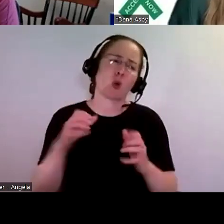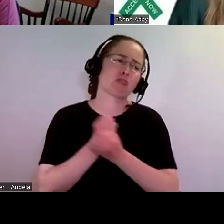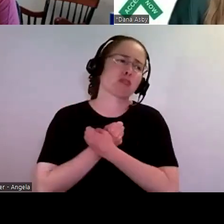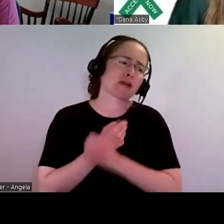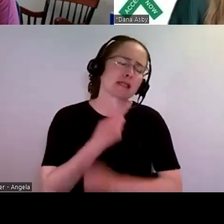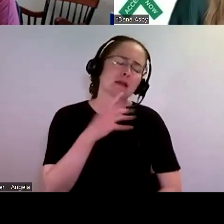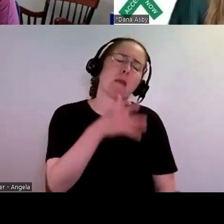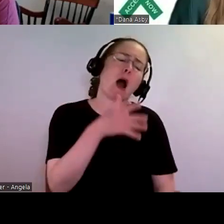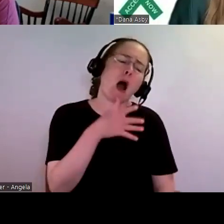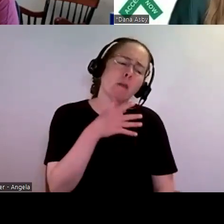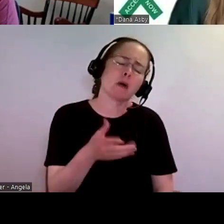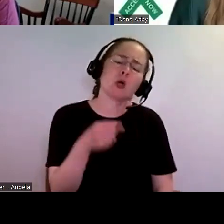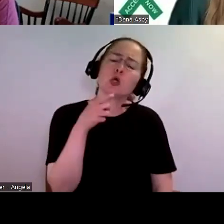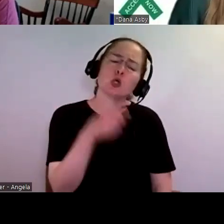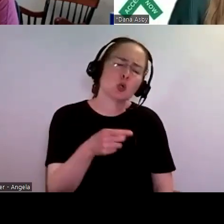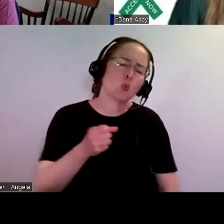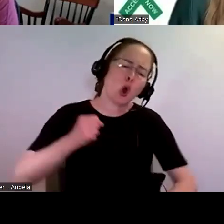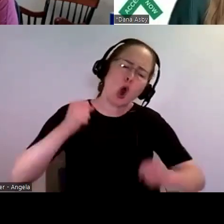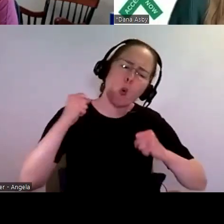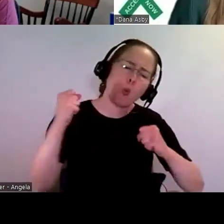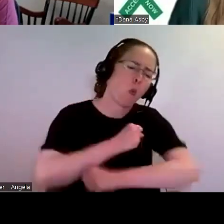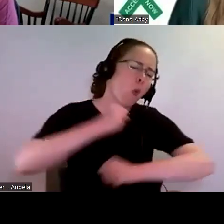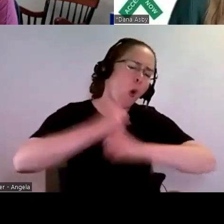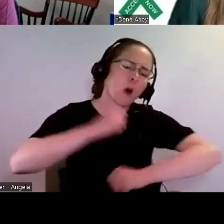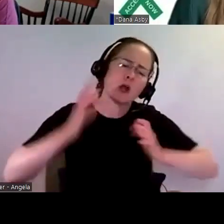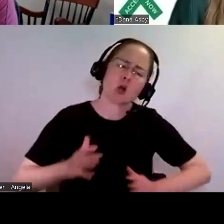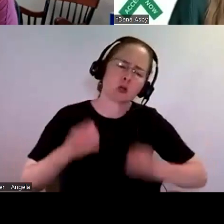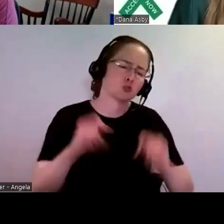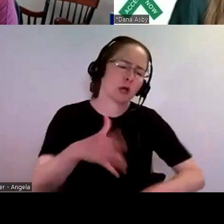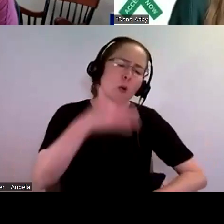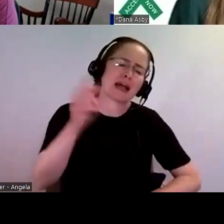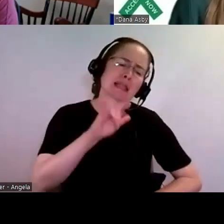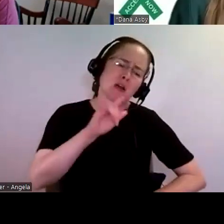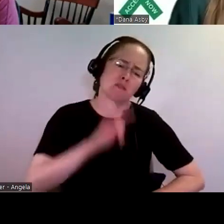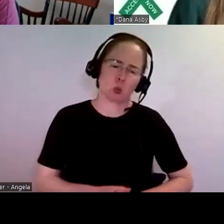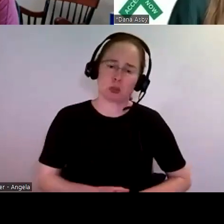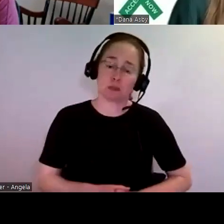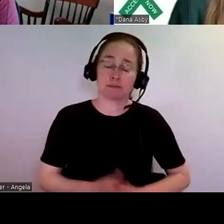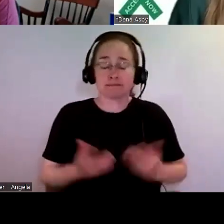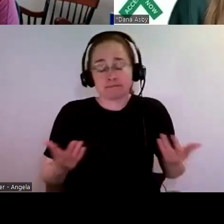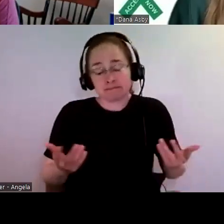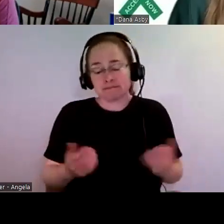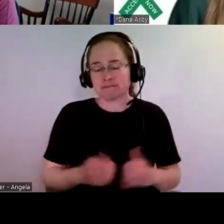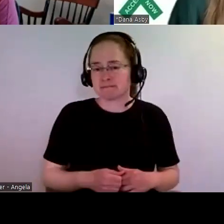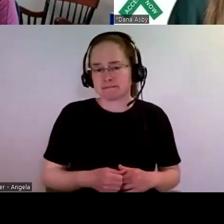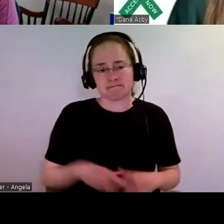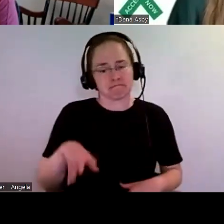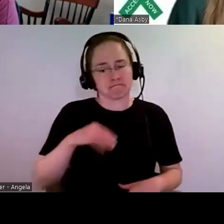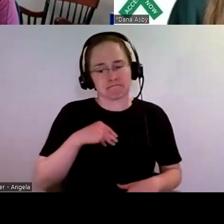and says, Mom, you were a warrior, you did the best you could, I love you. So for me, thank